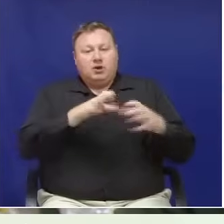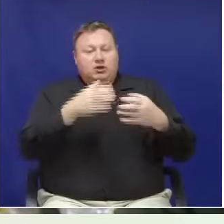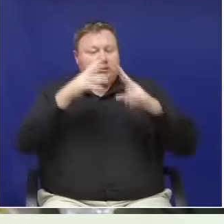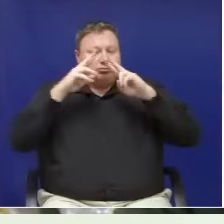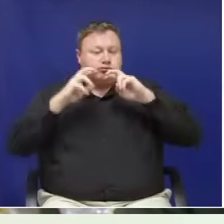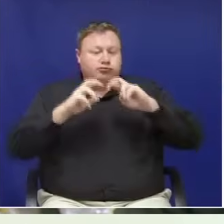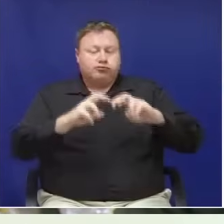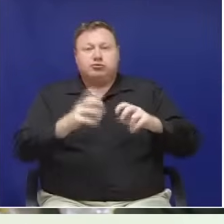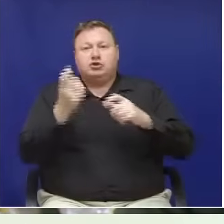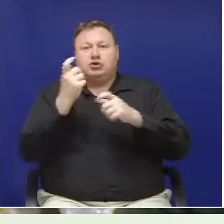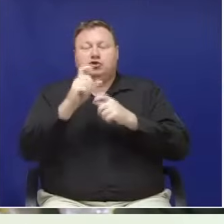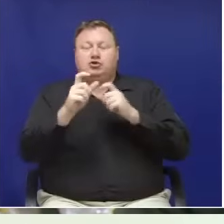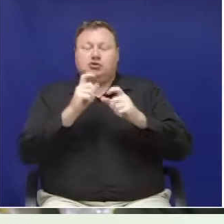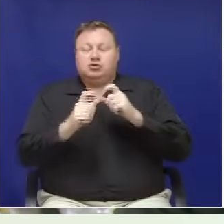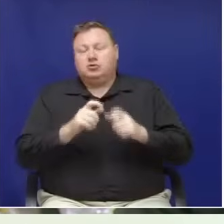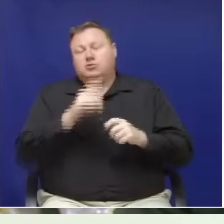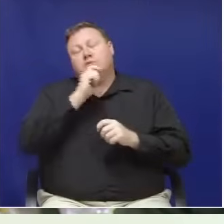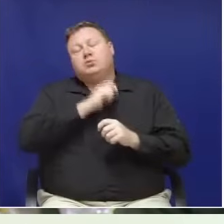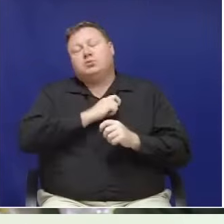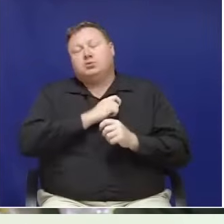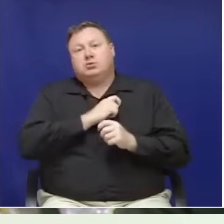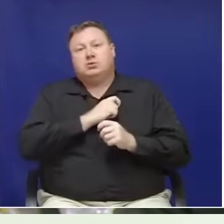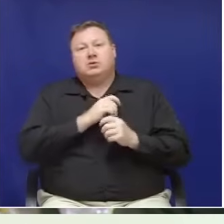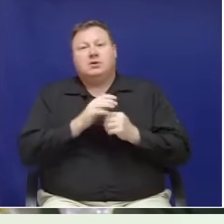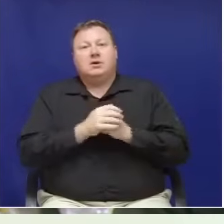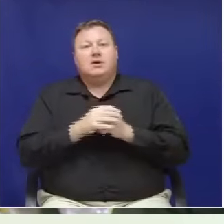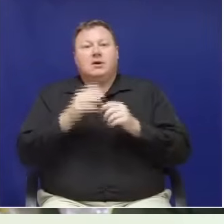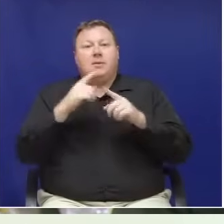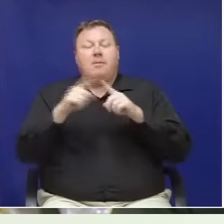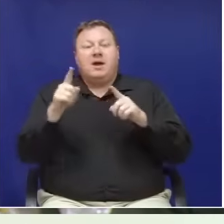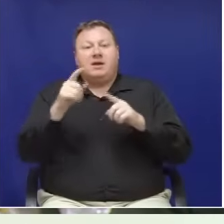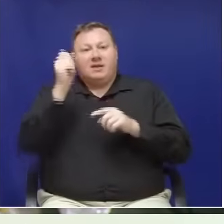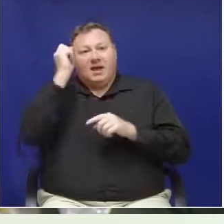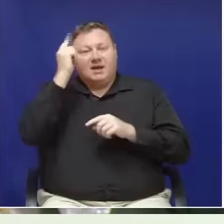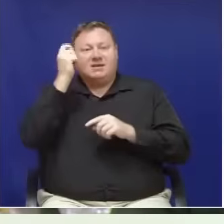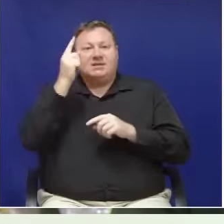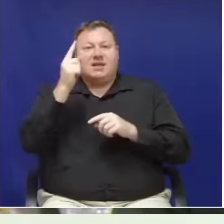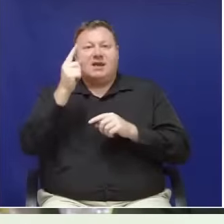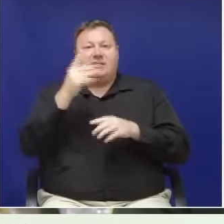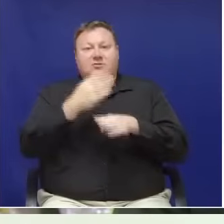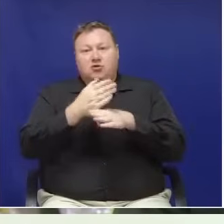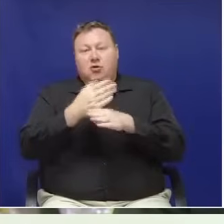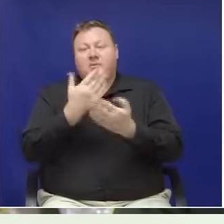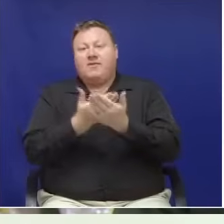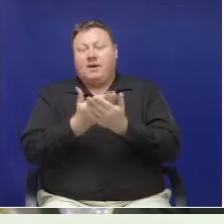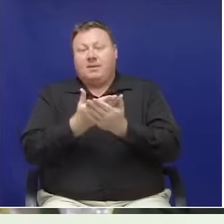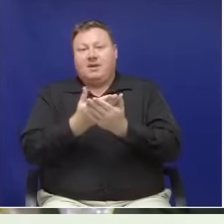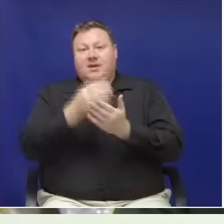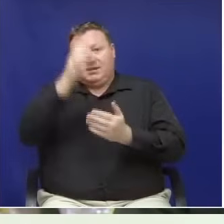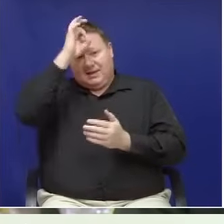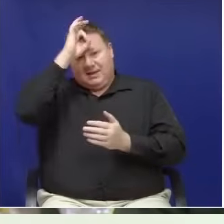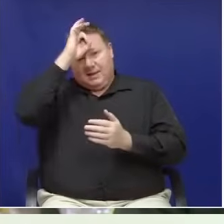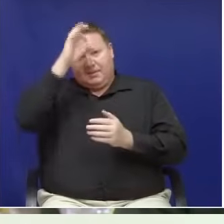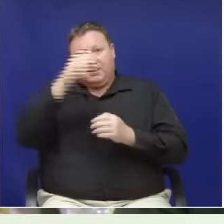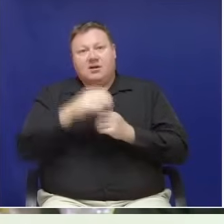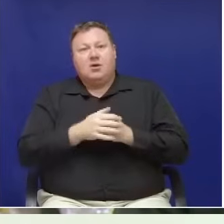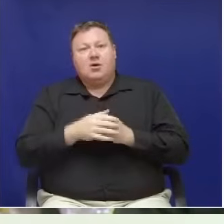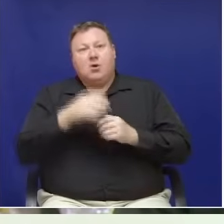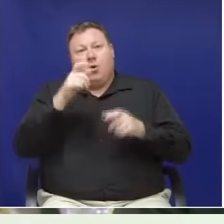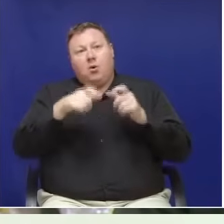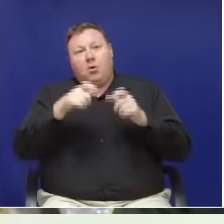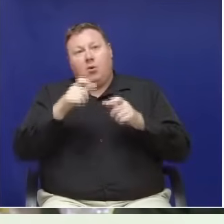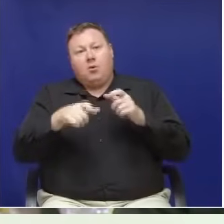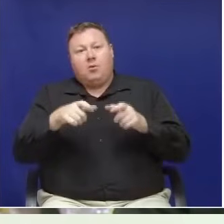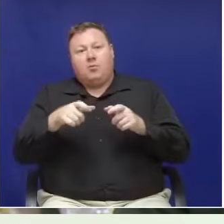do that. But to understand the vacancies in SAPS or the personnel in SAPS,